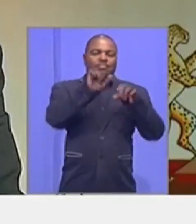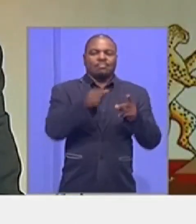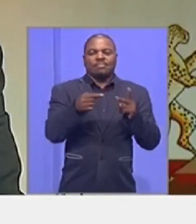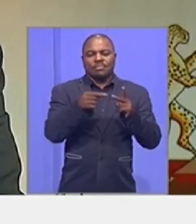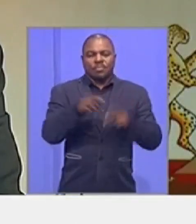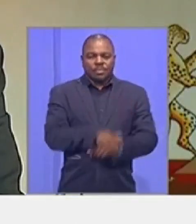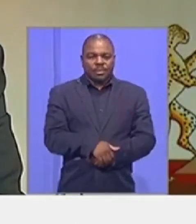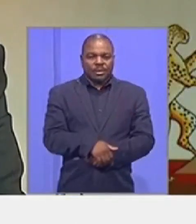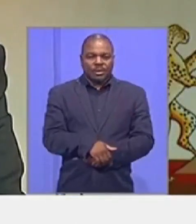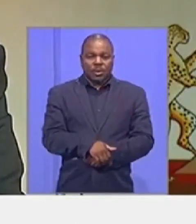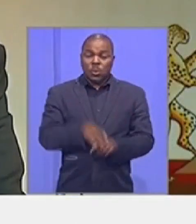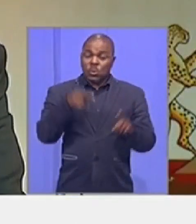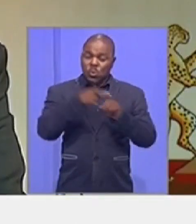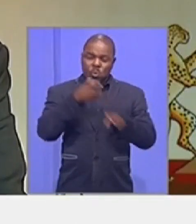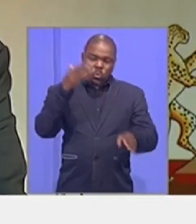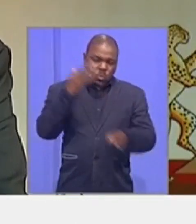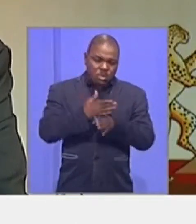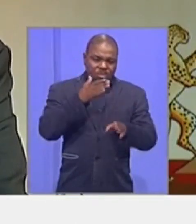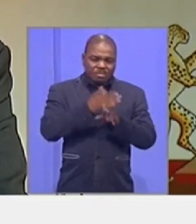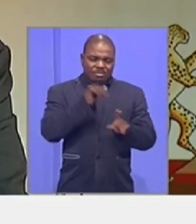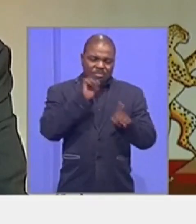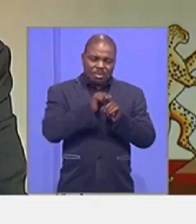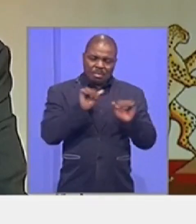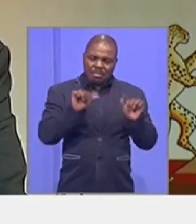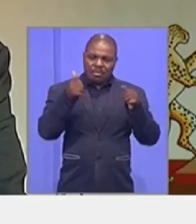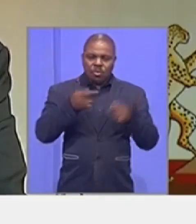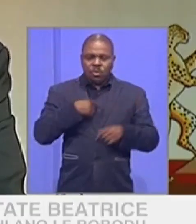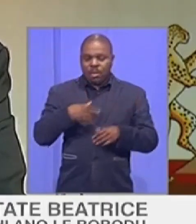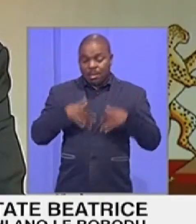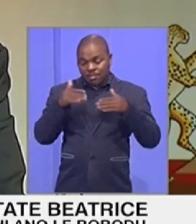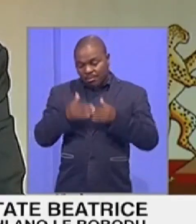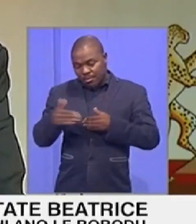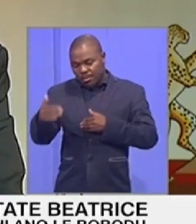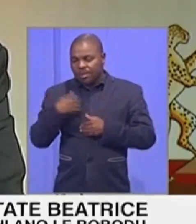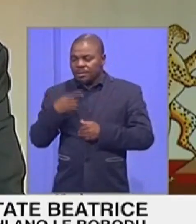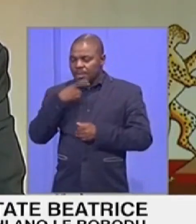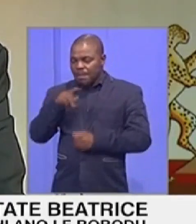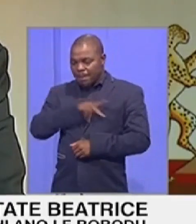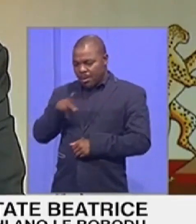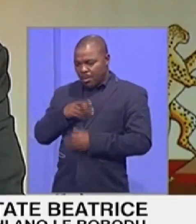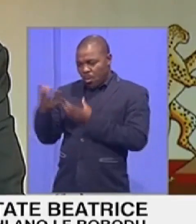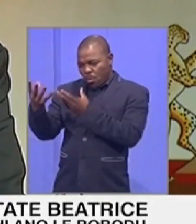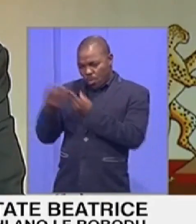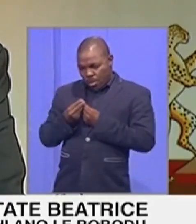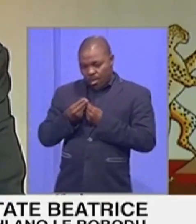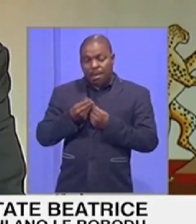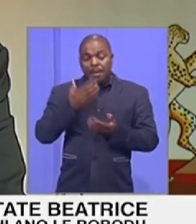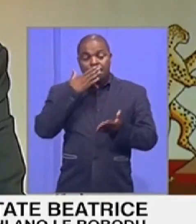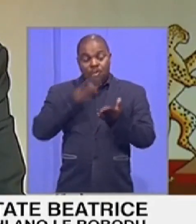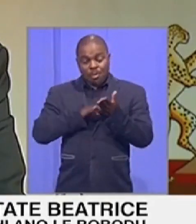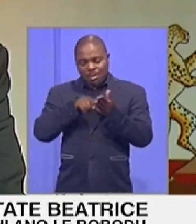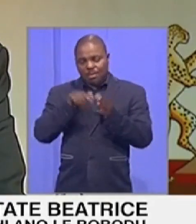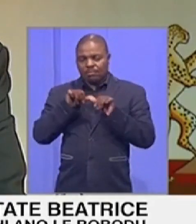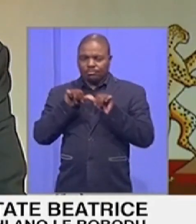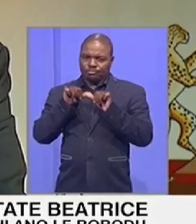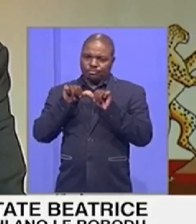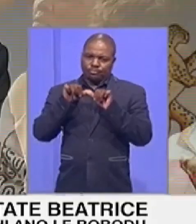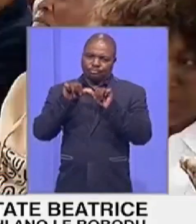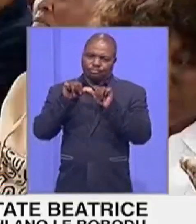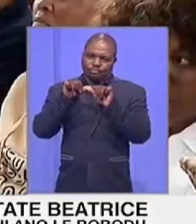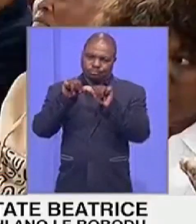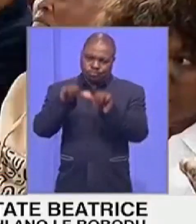your noble deeds, we who live say we will together with our premier carry that promise on his part